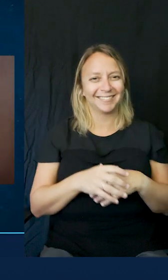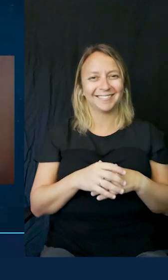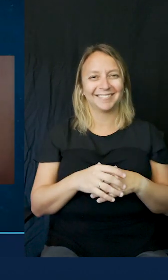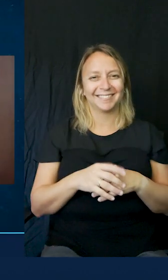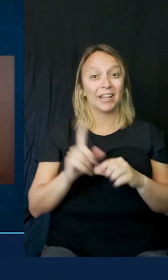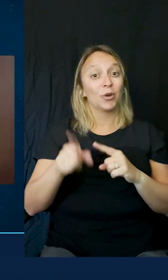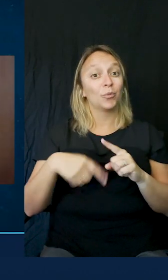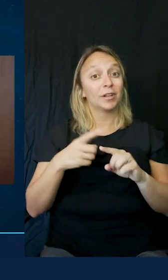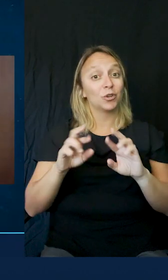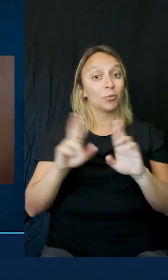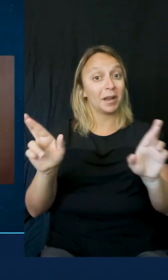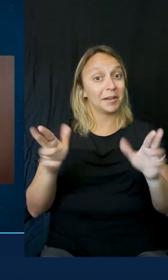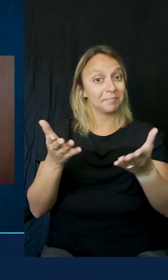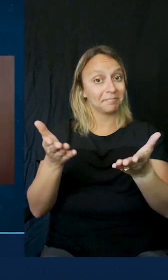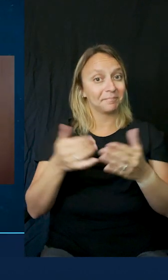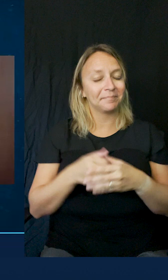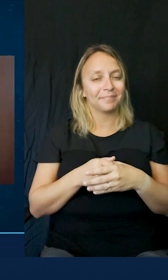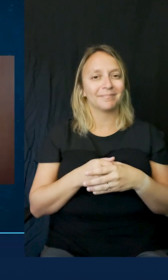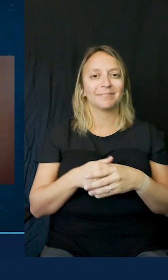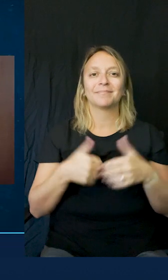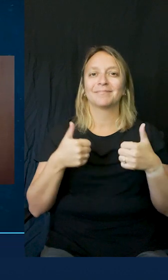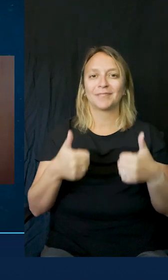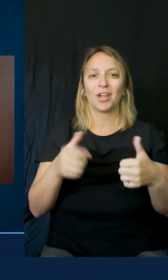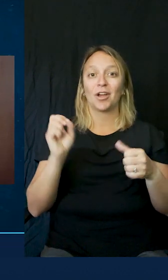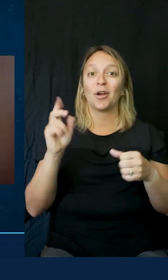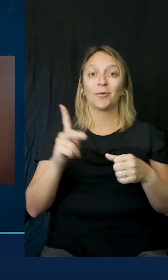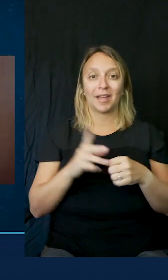you're ready, the floor is yours. Okay.